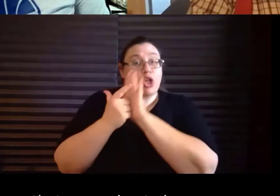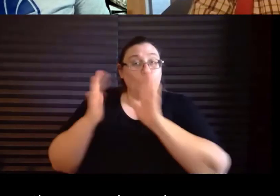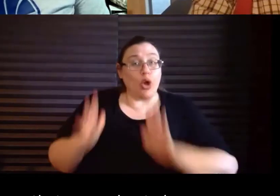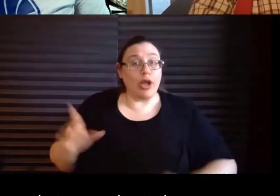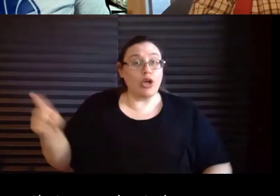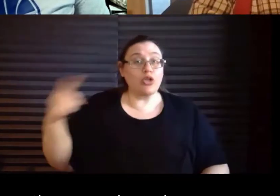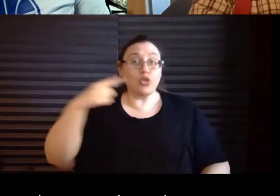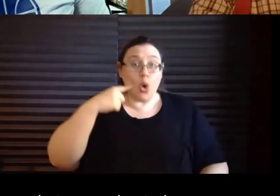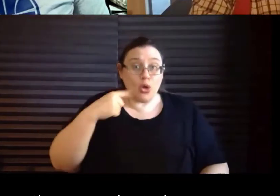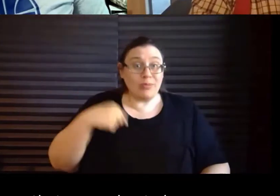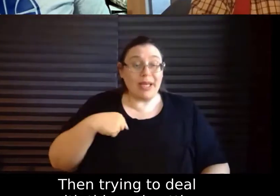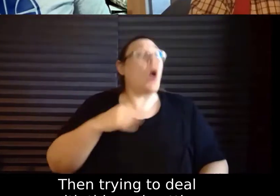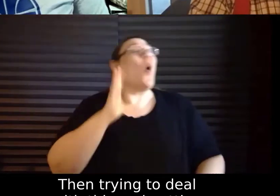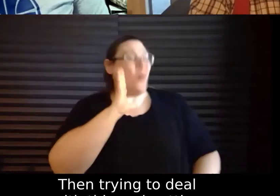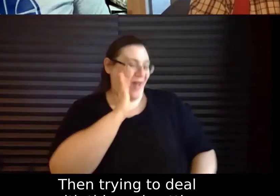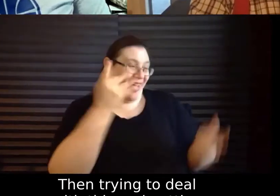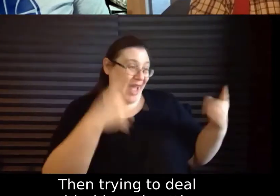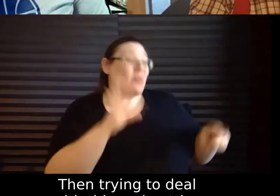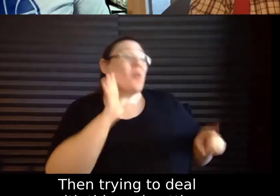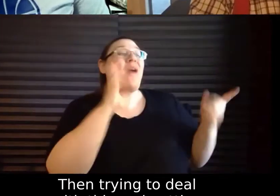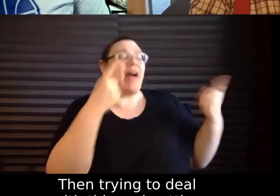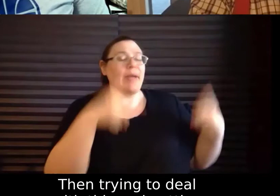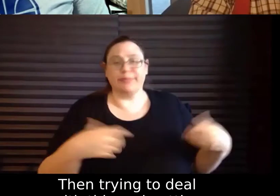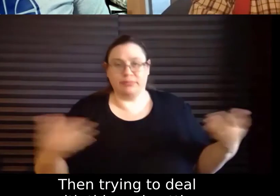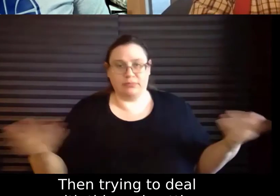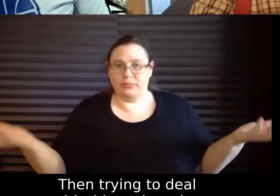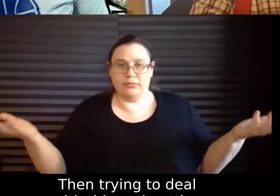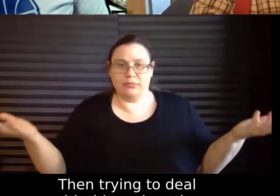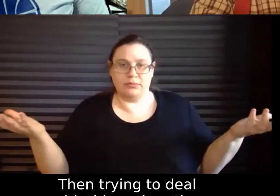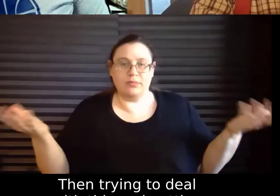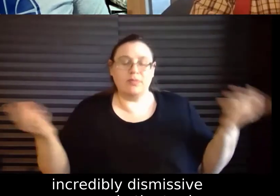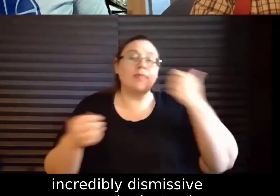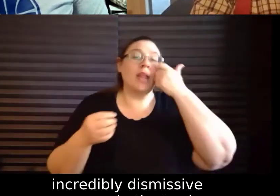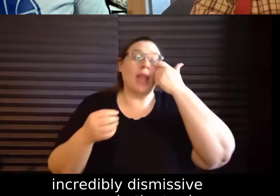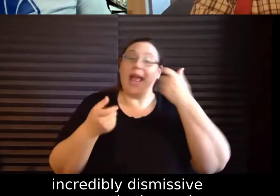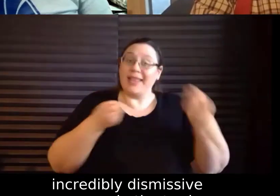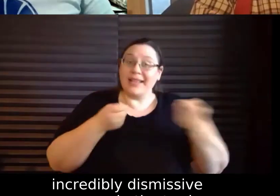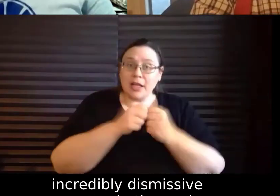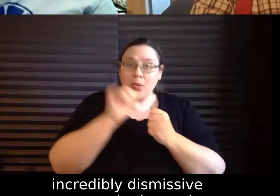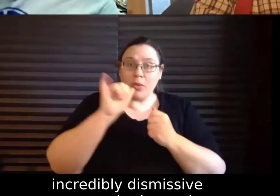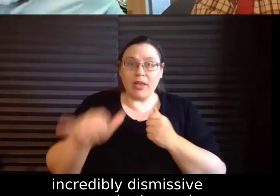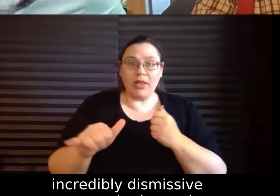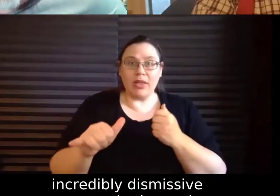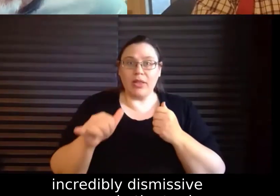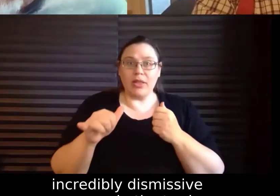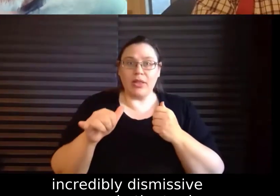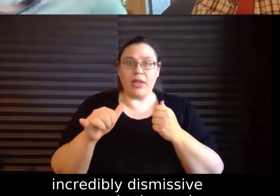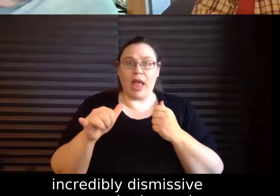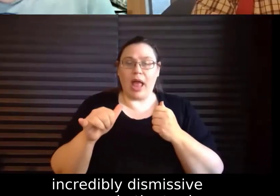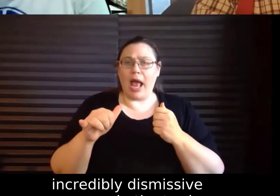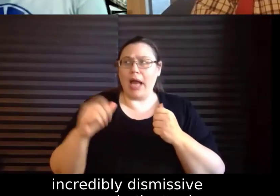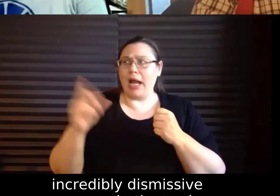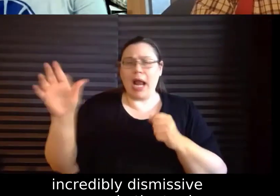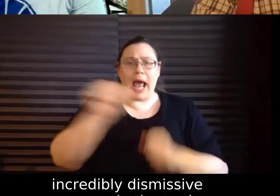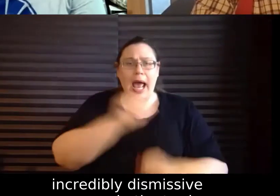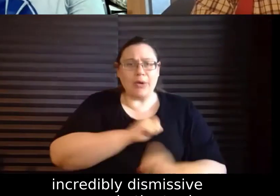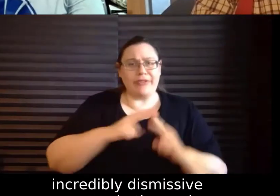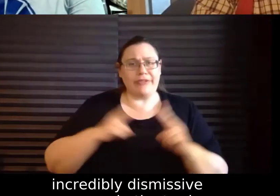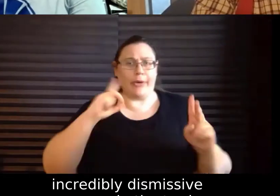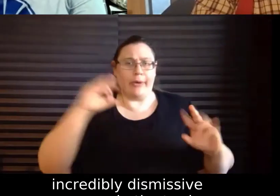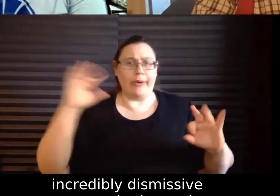to happen. And then trying to deal with this and getting an incredibly dismissive